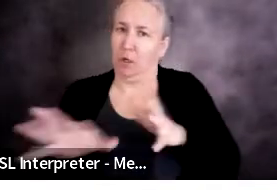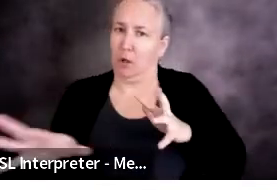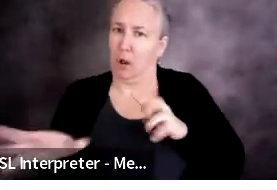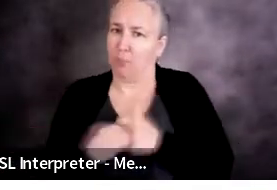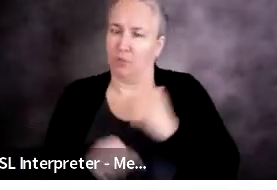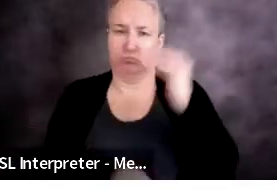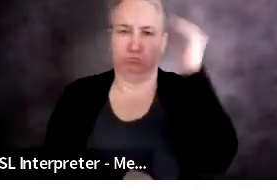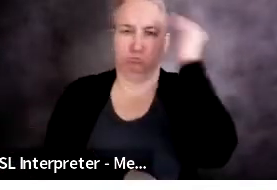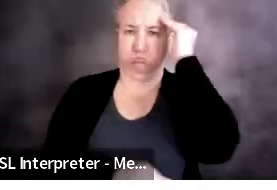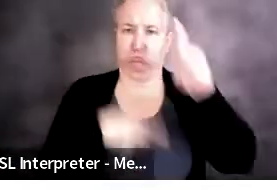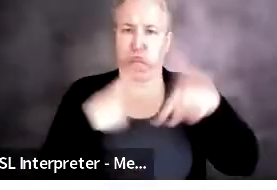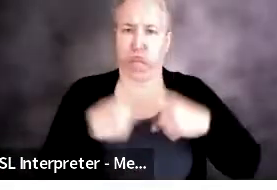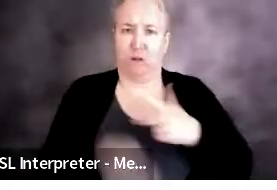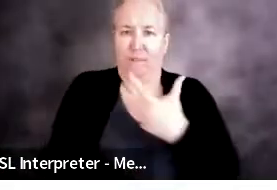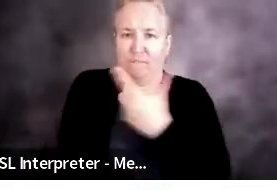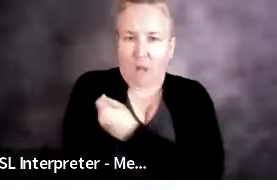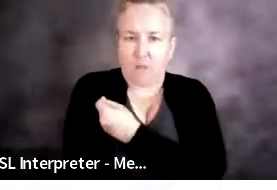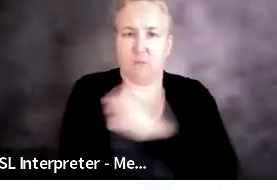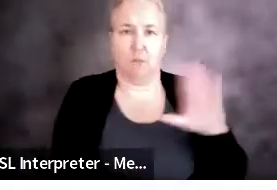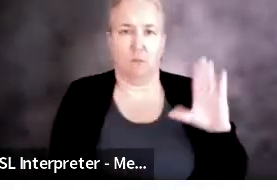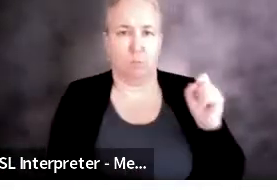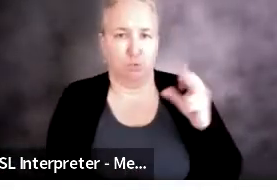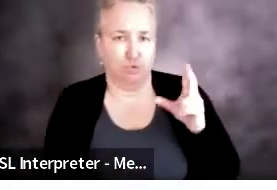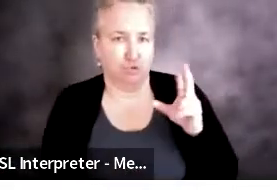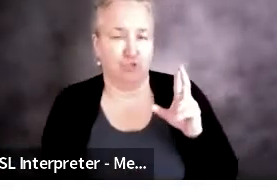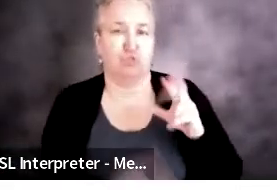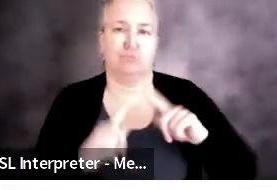all vaccines and booster shots.